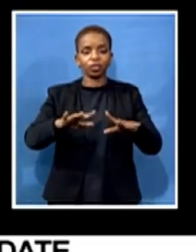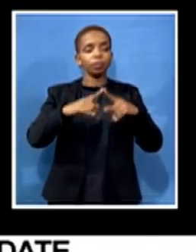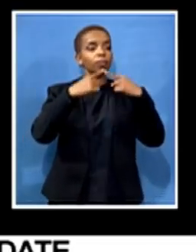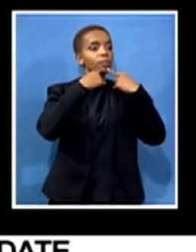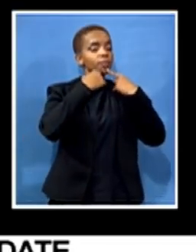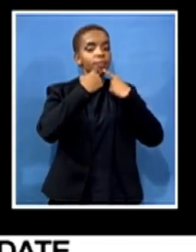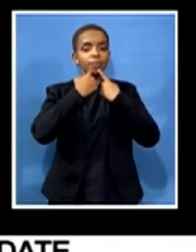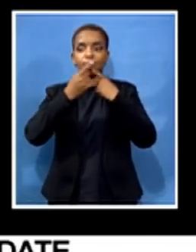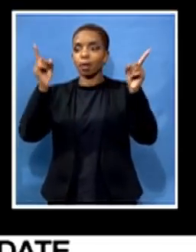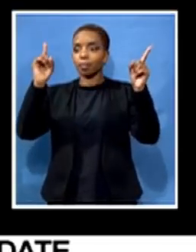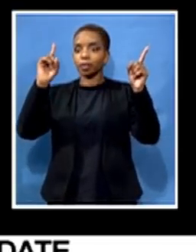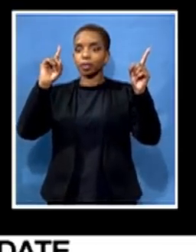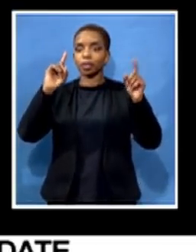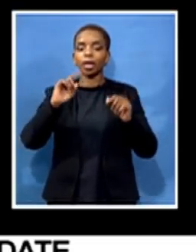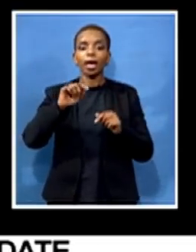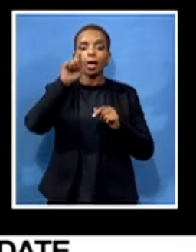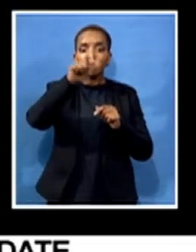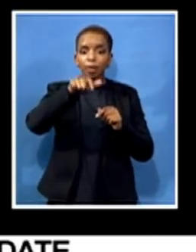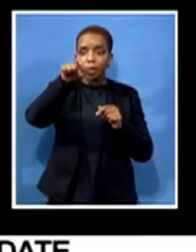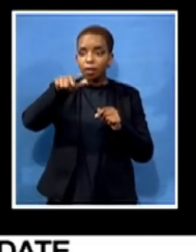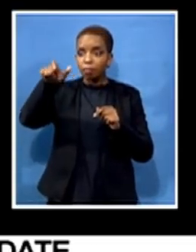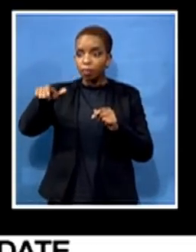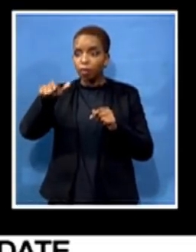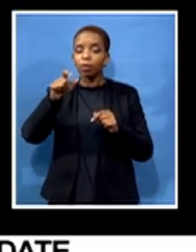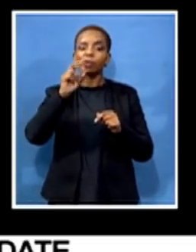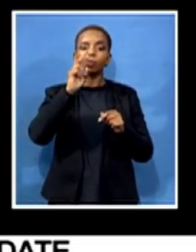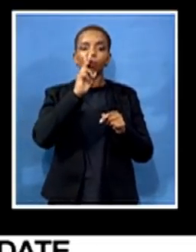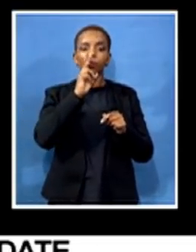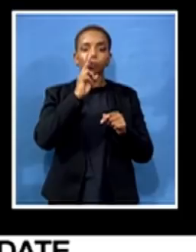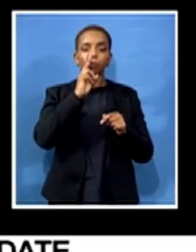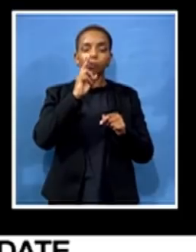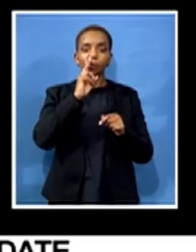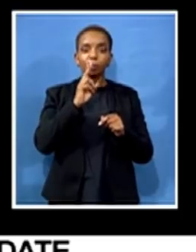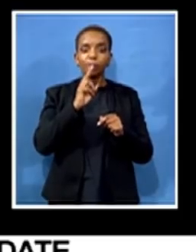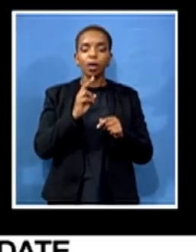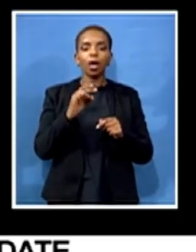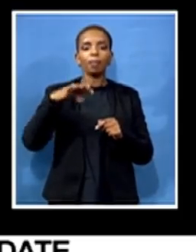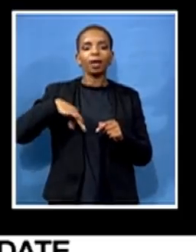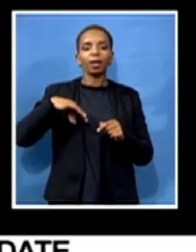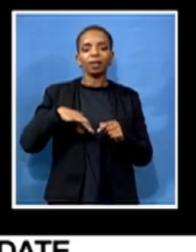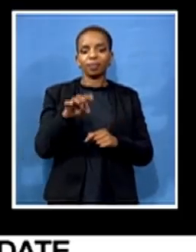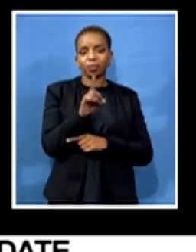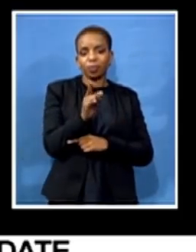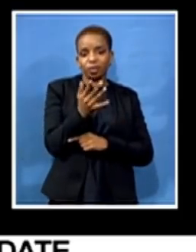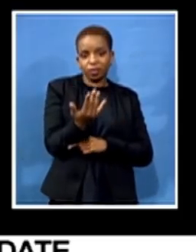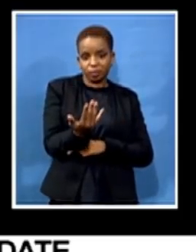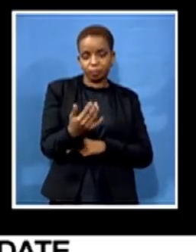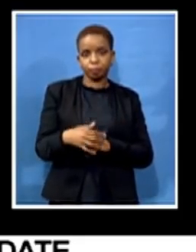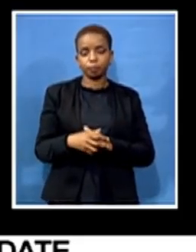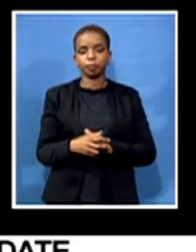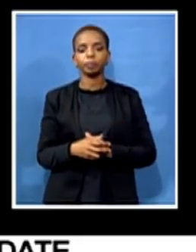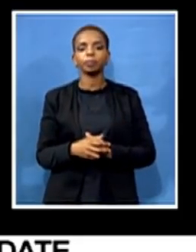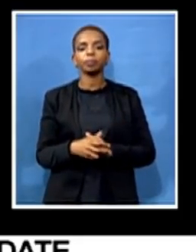smoking cessation. And it has shown the short-term benefits and